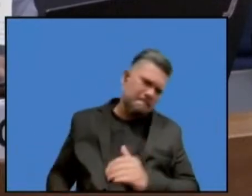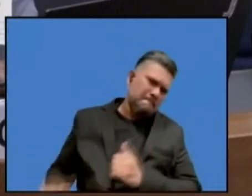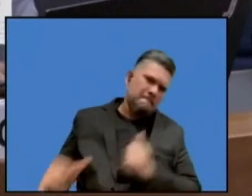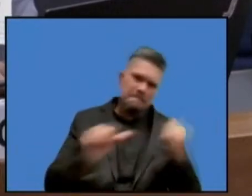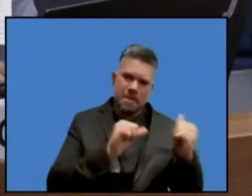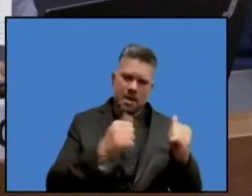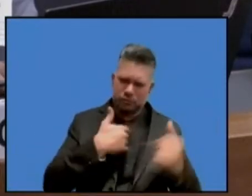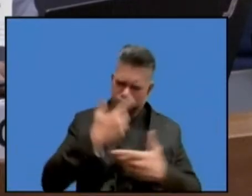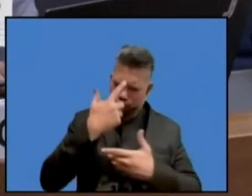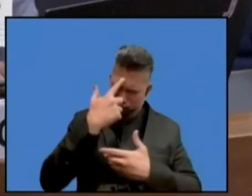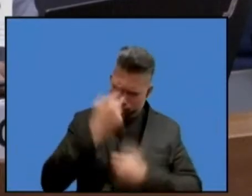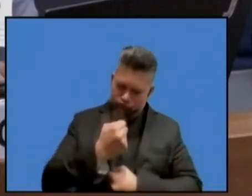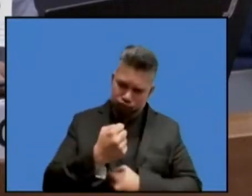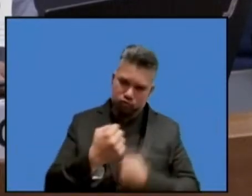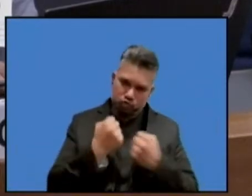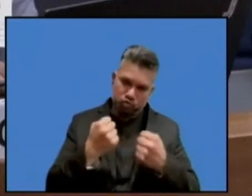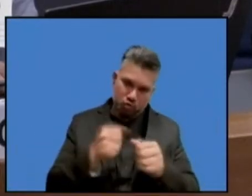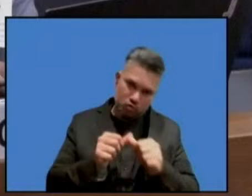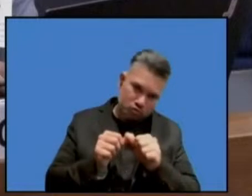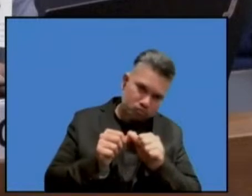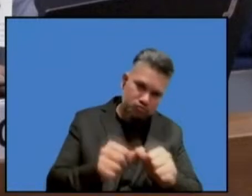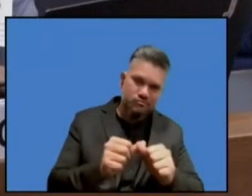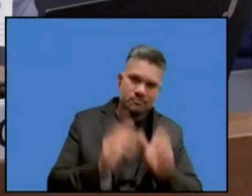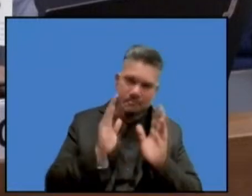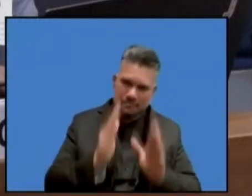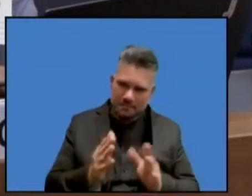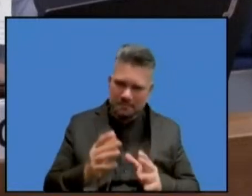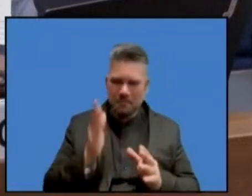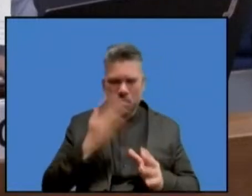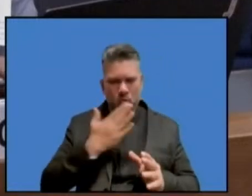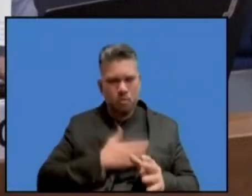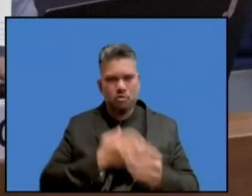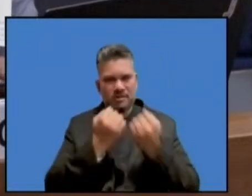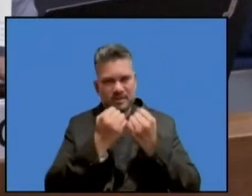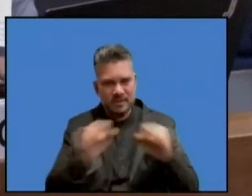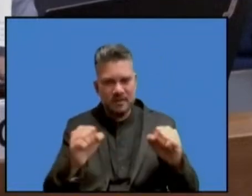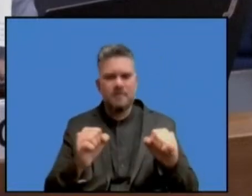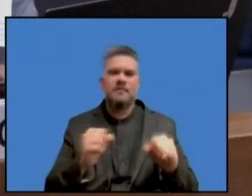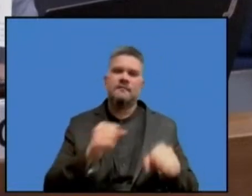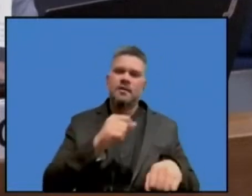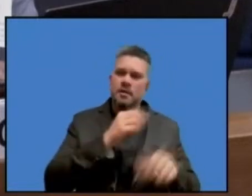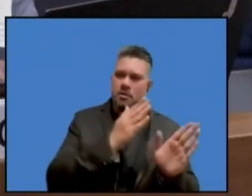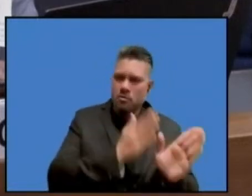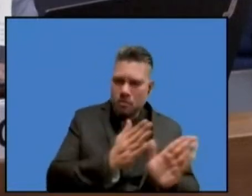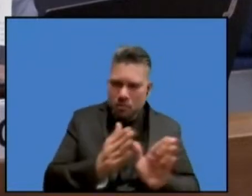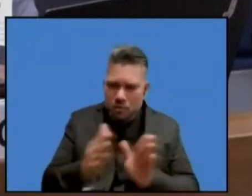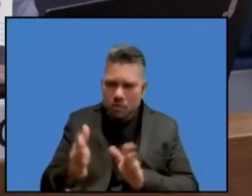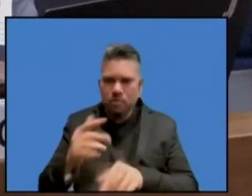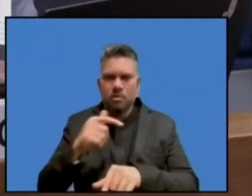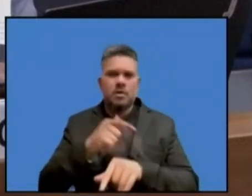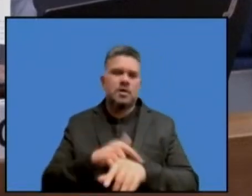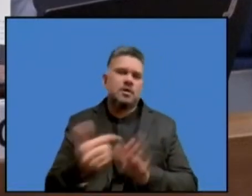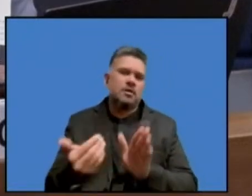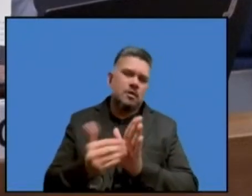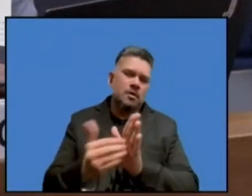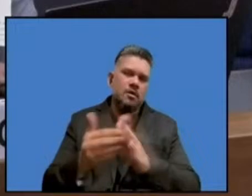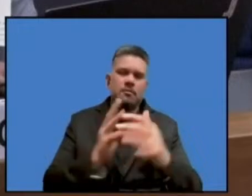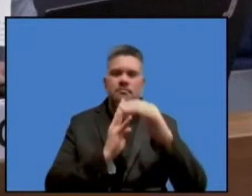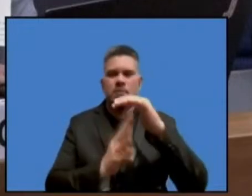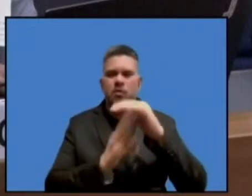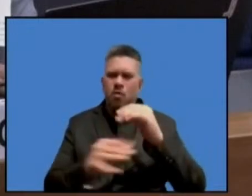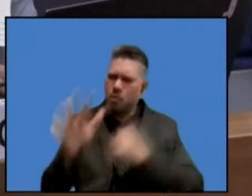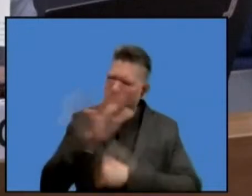continued partnership to achieve safe, orderly, and regular migration for all. To conclude, Bangladesh's government